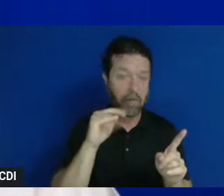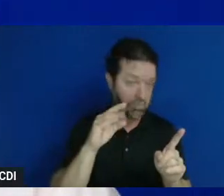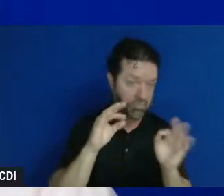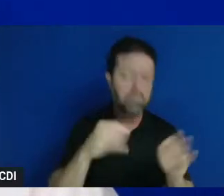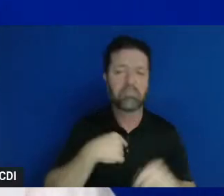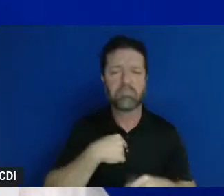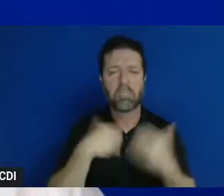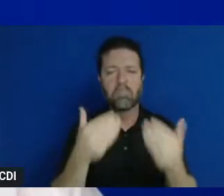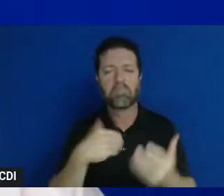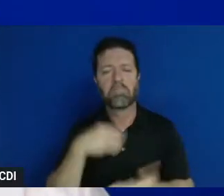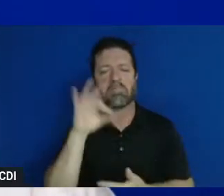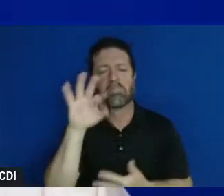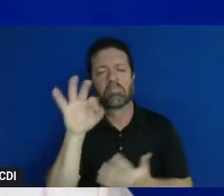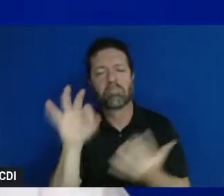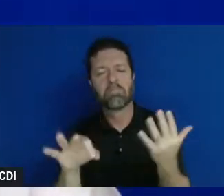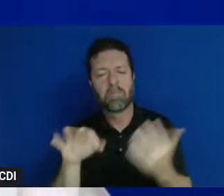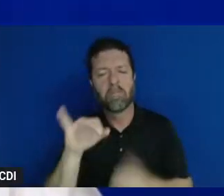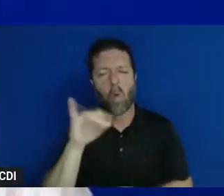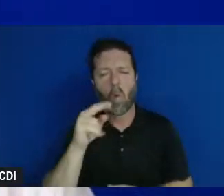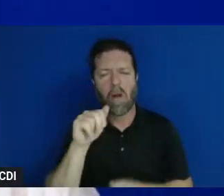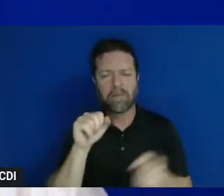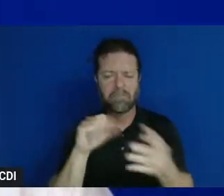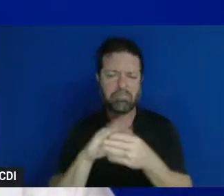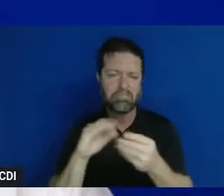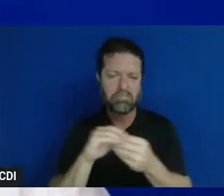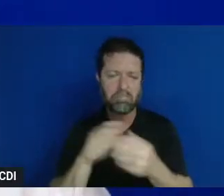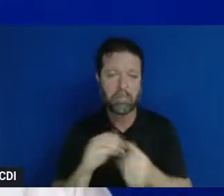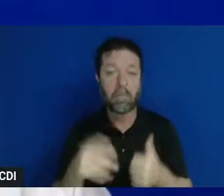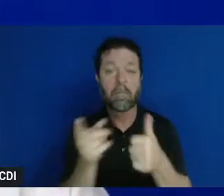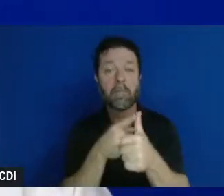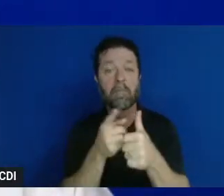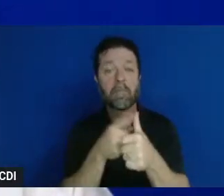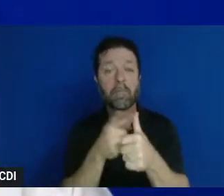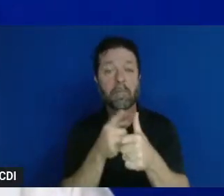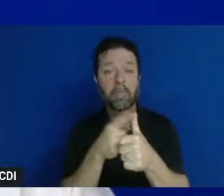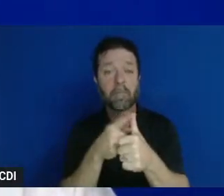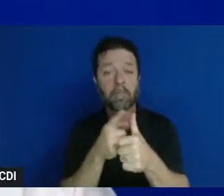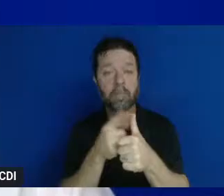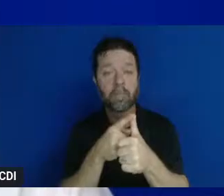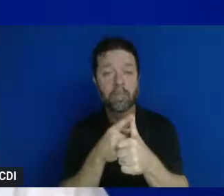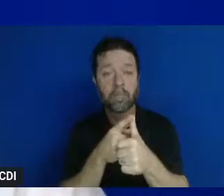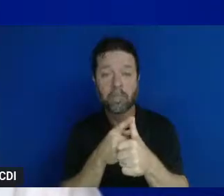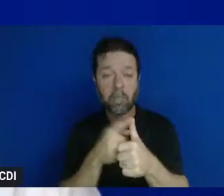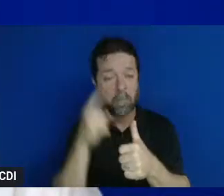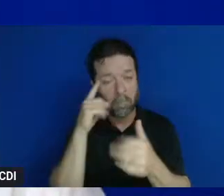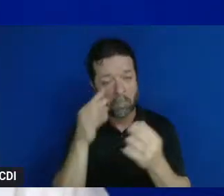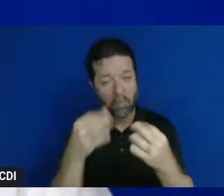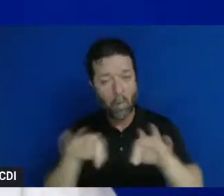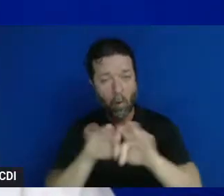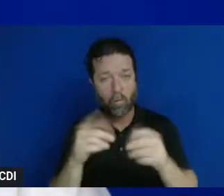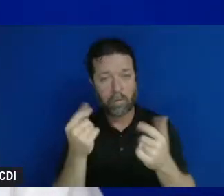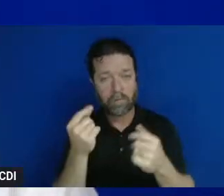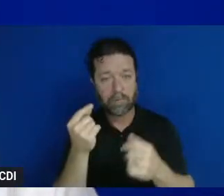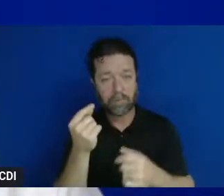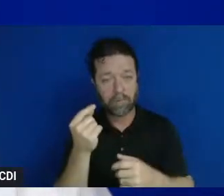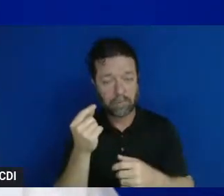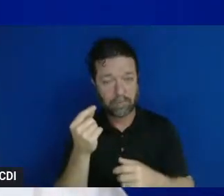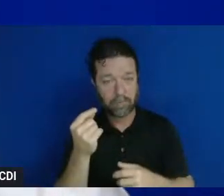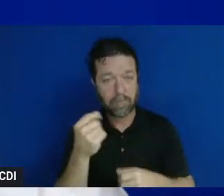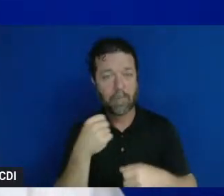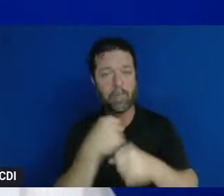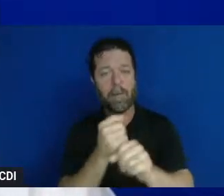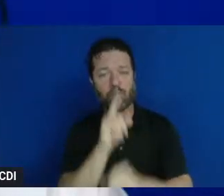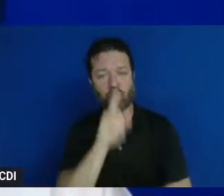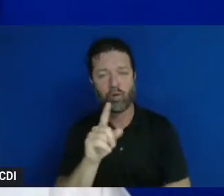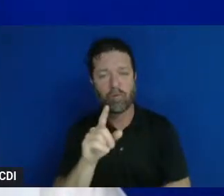interpreters that go through the same process. First one, and I think it's one of the most important, make sure to check your spam folder in your email.